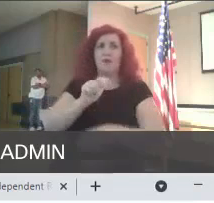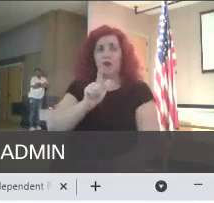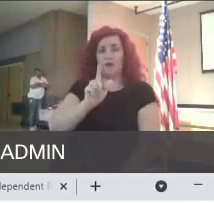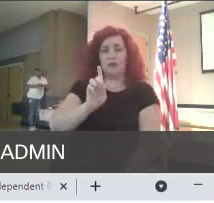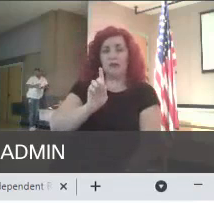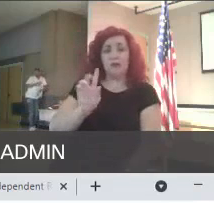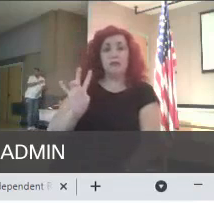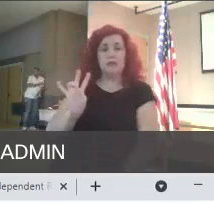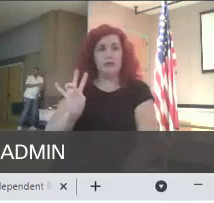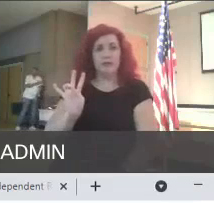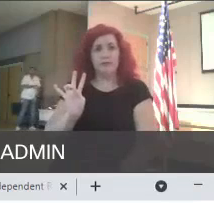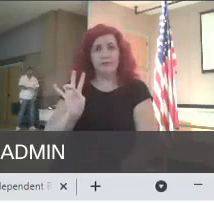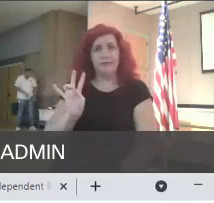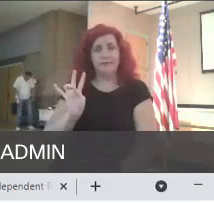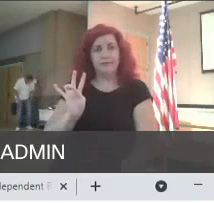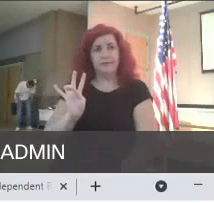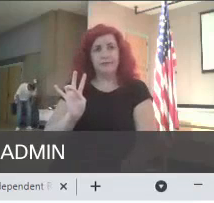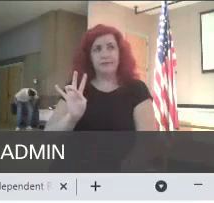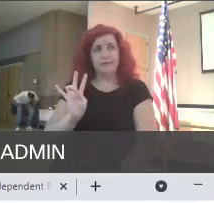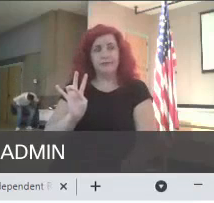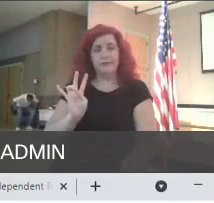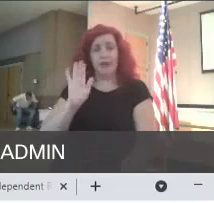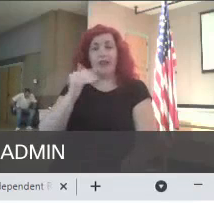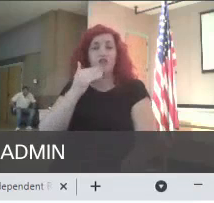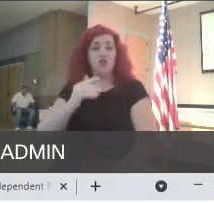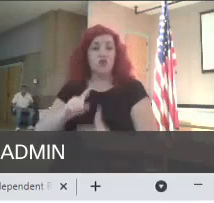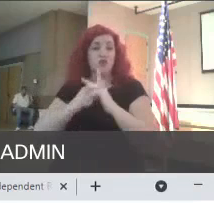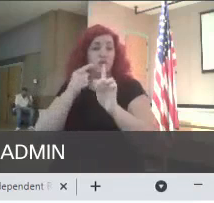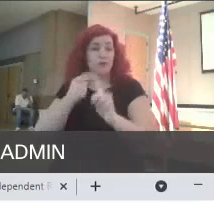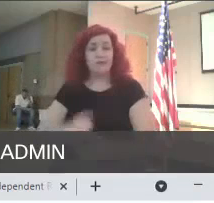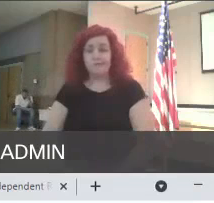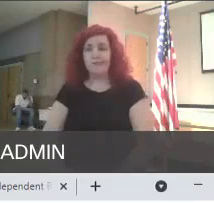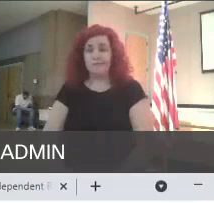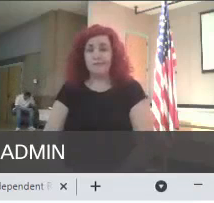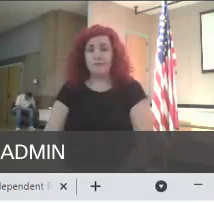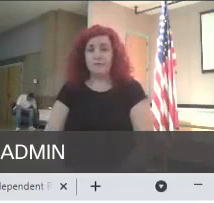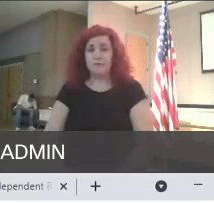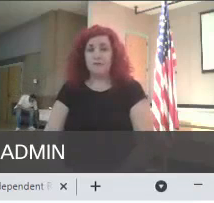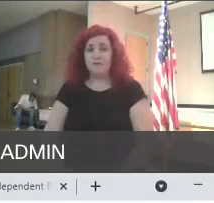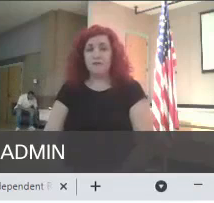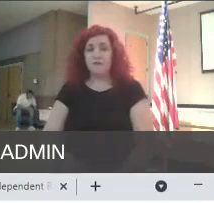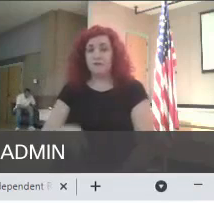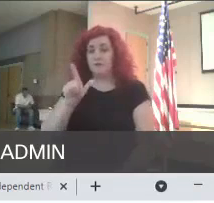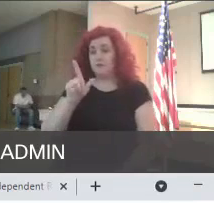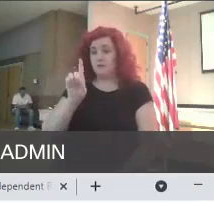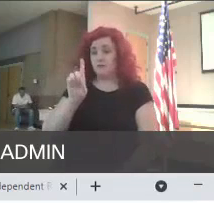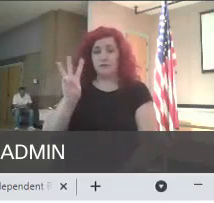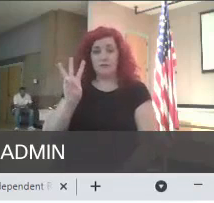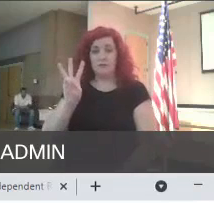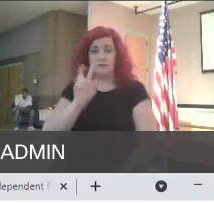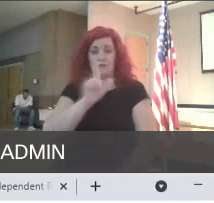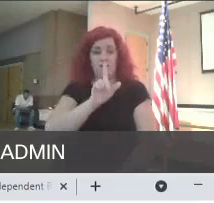LD7. That's the place to start. So scrap LD6 and